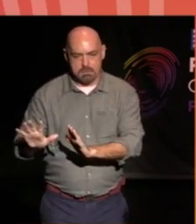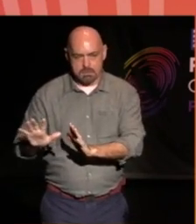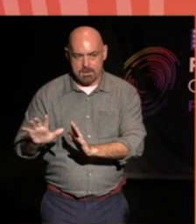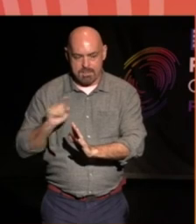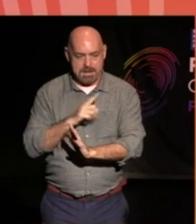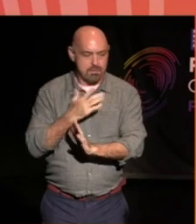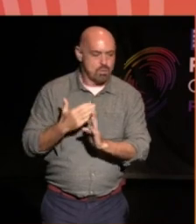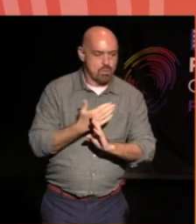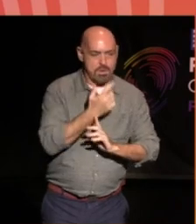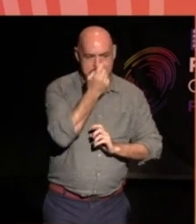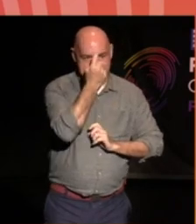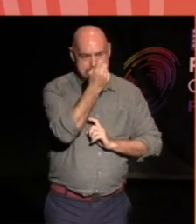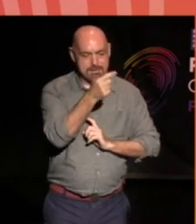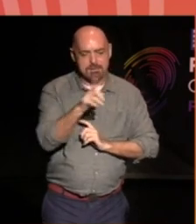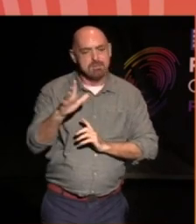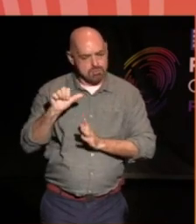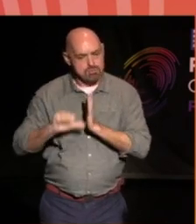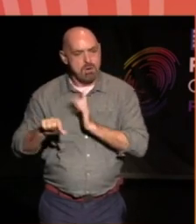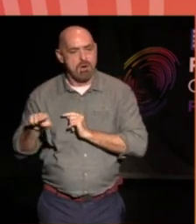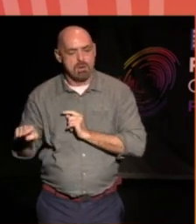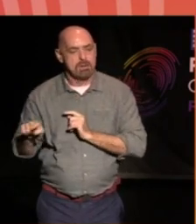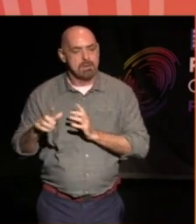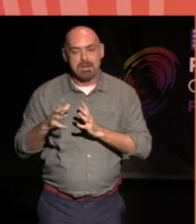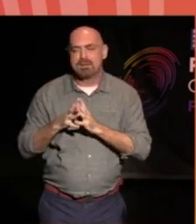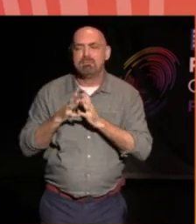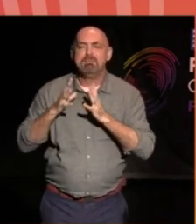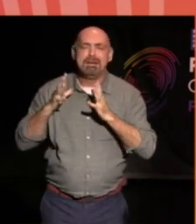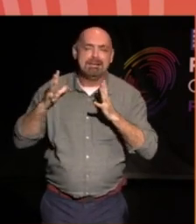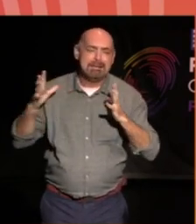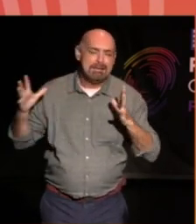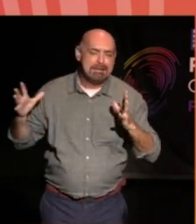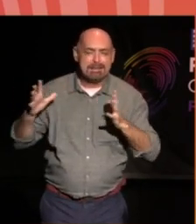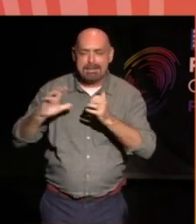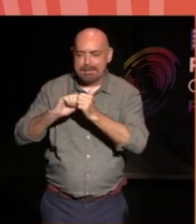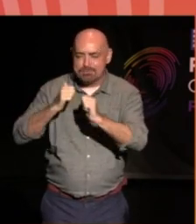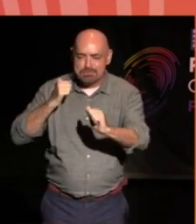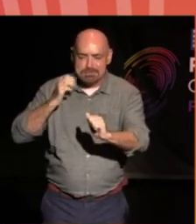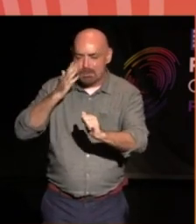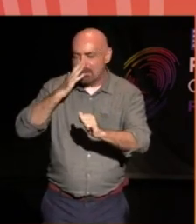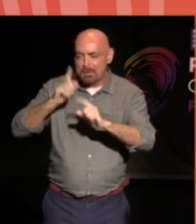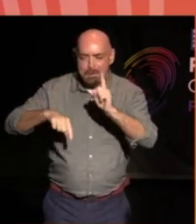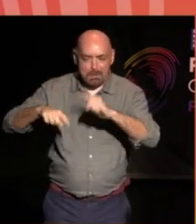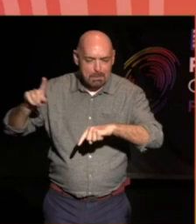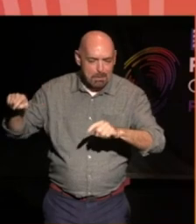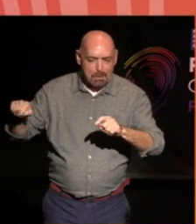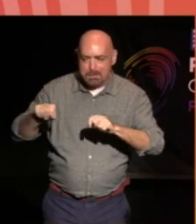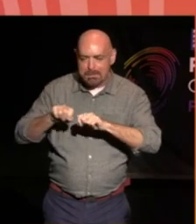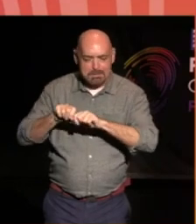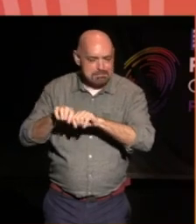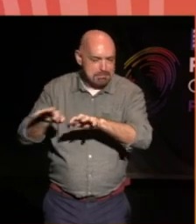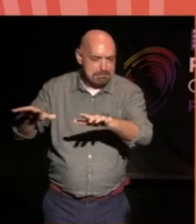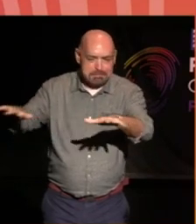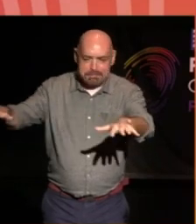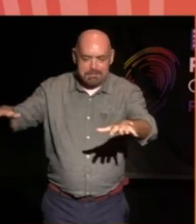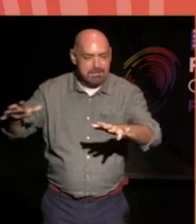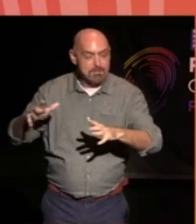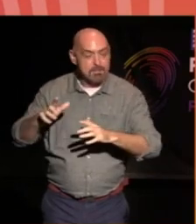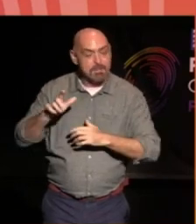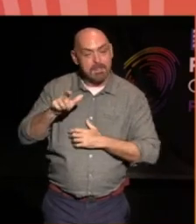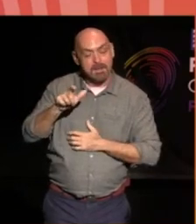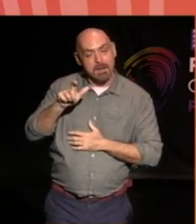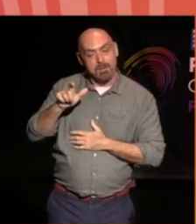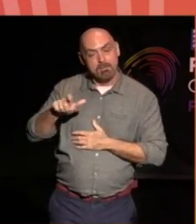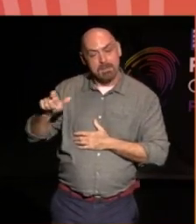of this. You know, it's a big, unwieldy industry. It's very diverse and diffuse. The people who